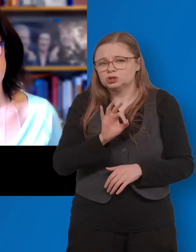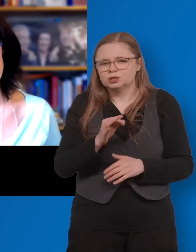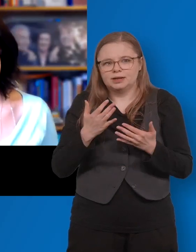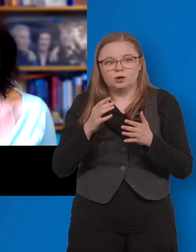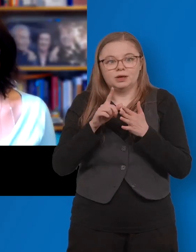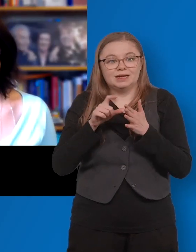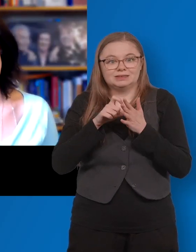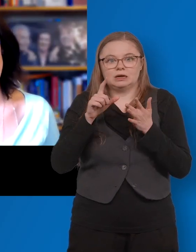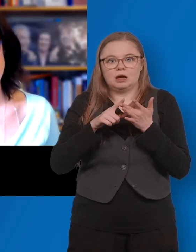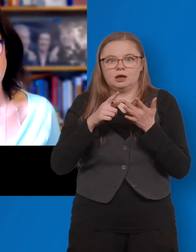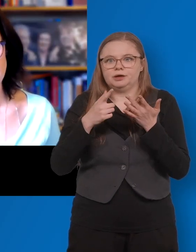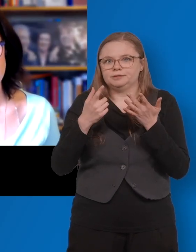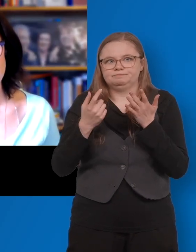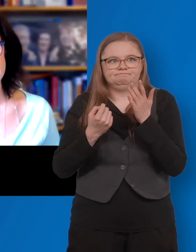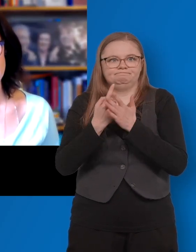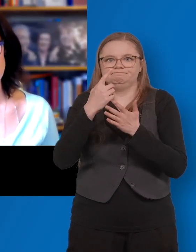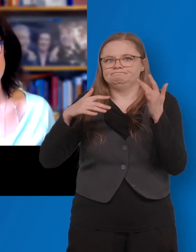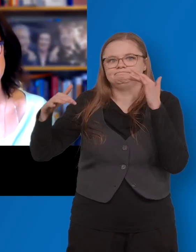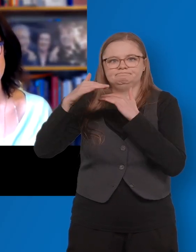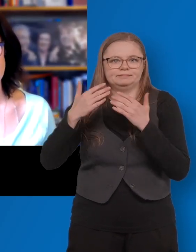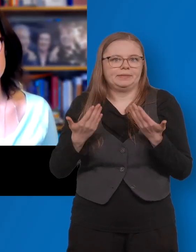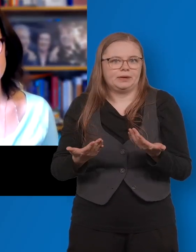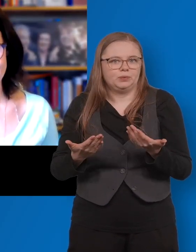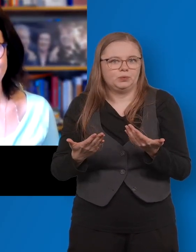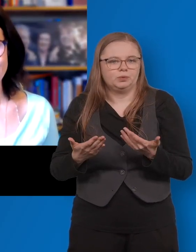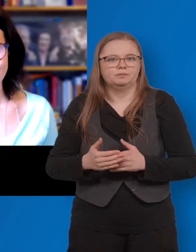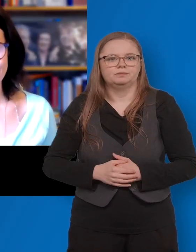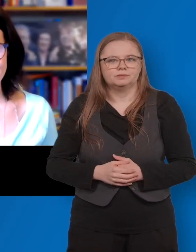people were aware of and you touched on at the beginning of your presentation,